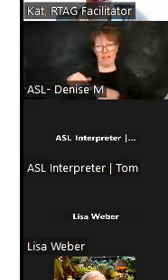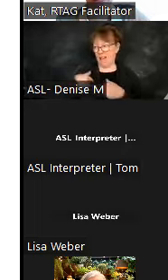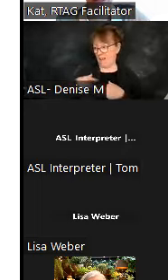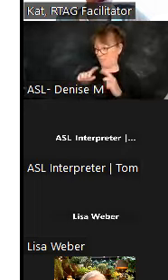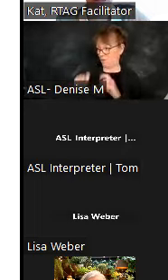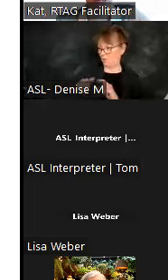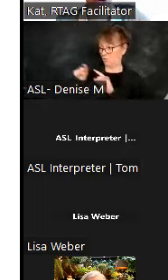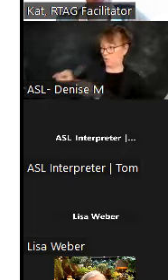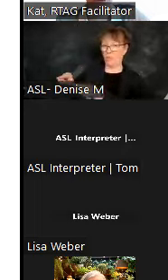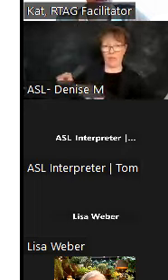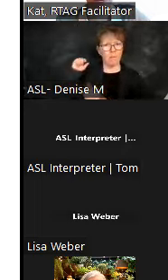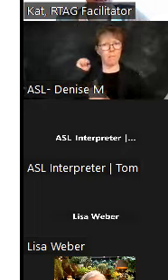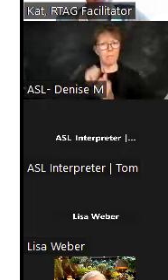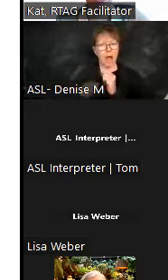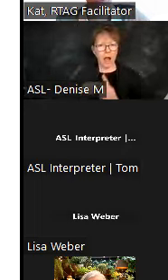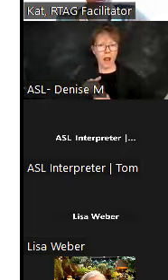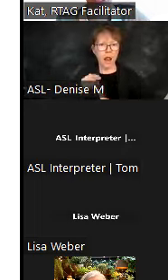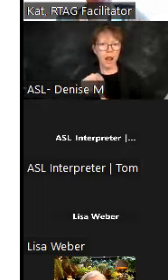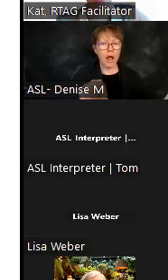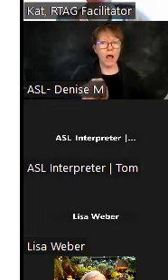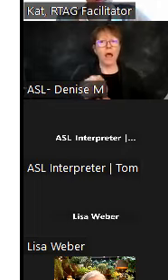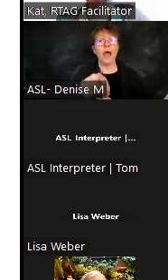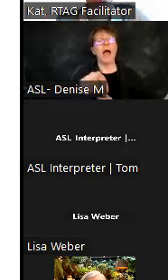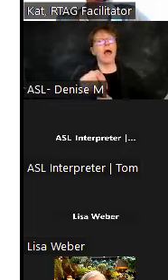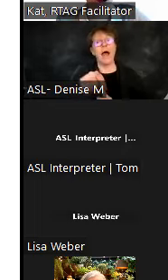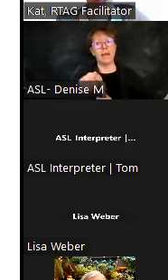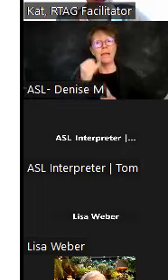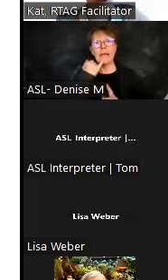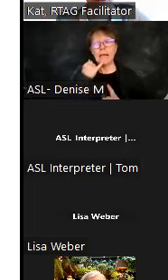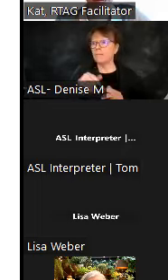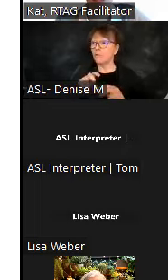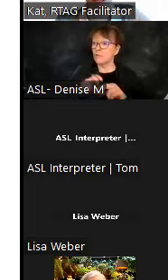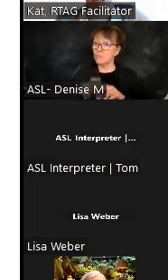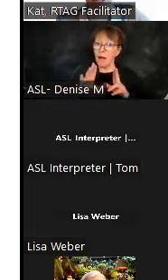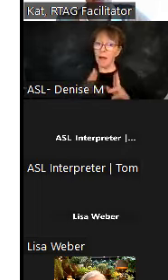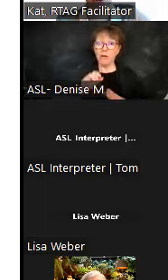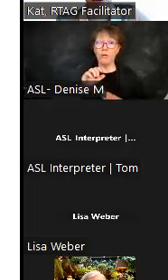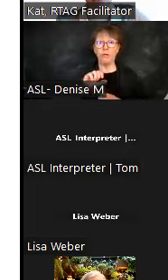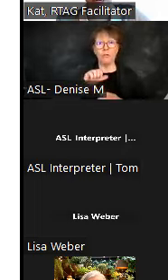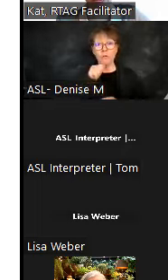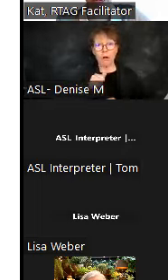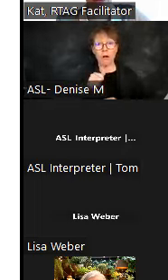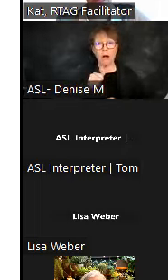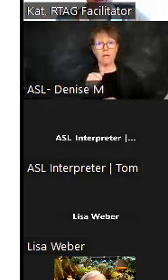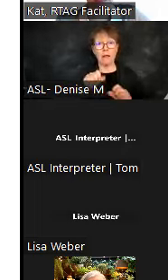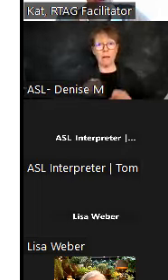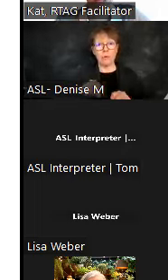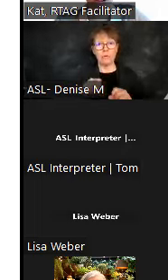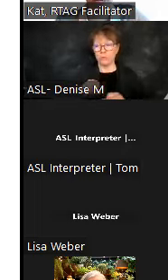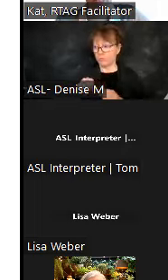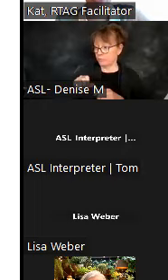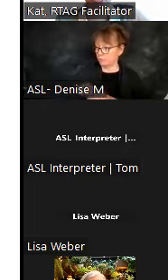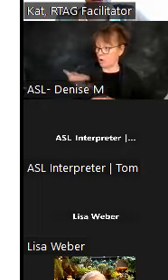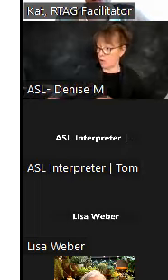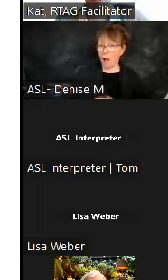rider if they request a drop-off at the next safe location. When called upon, introduce yourself very briefly, and please